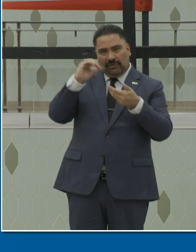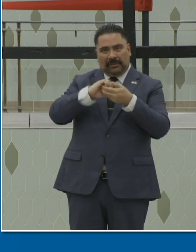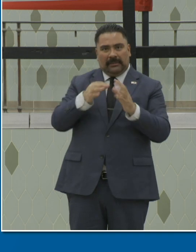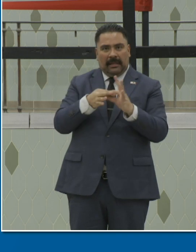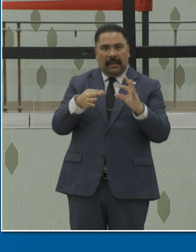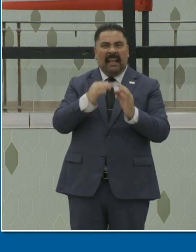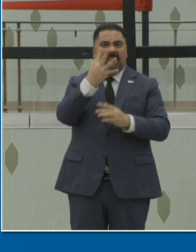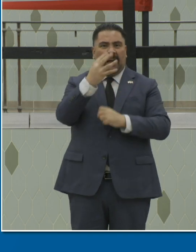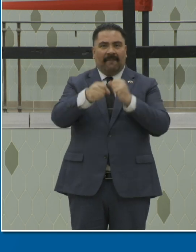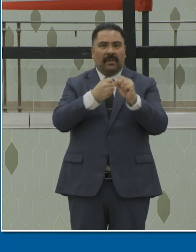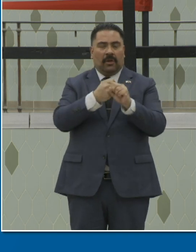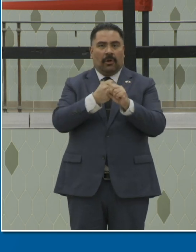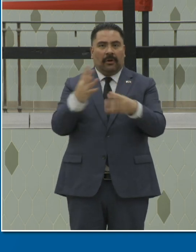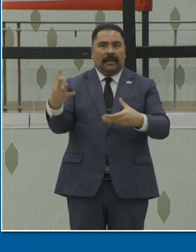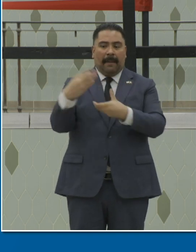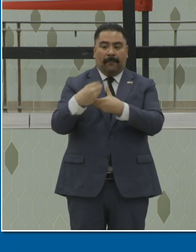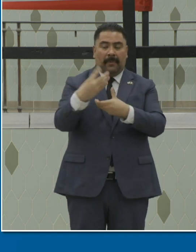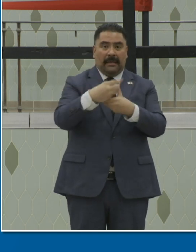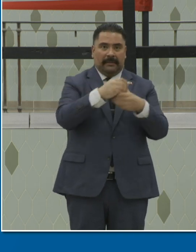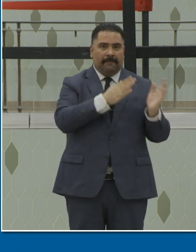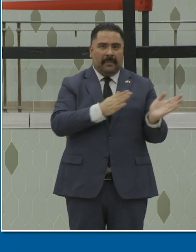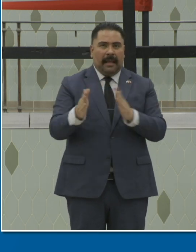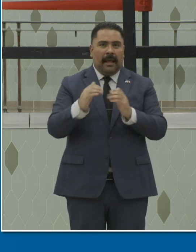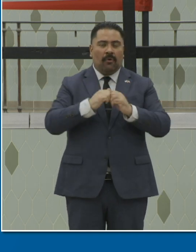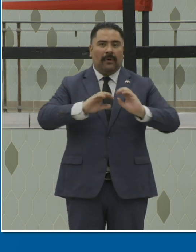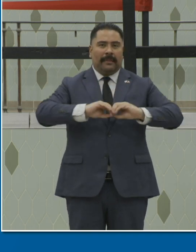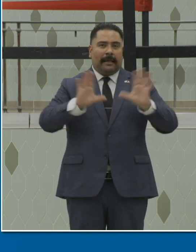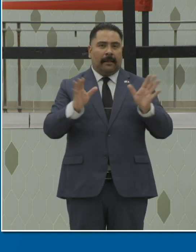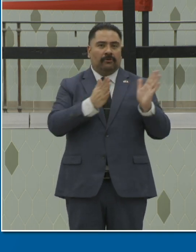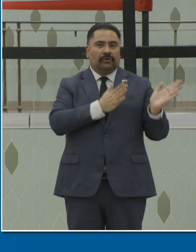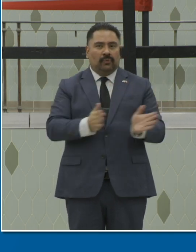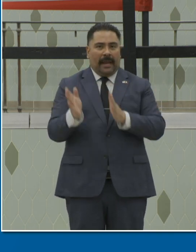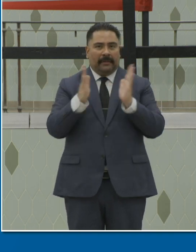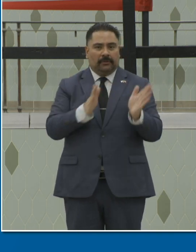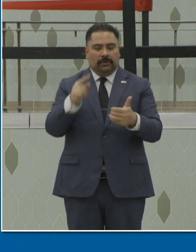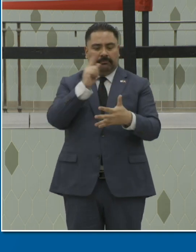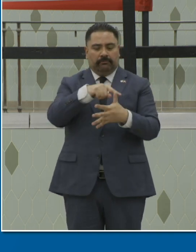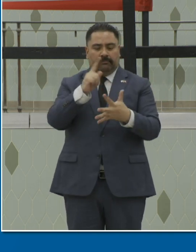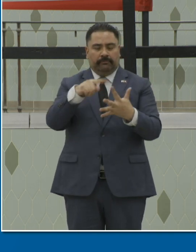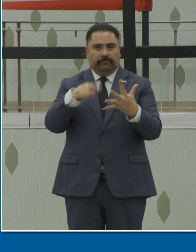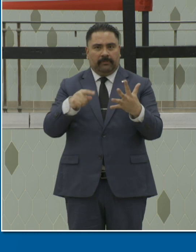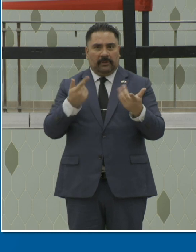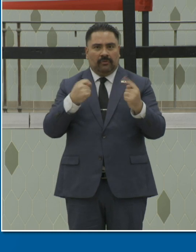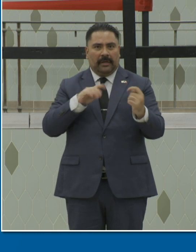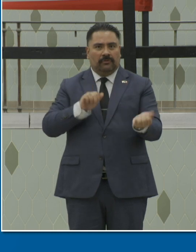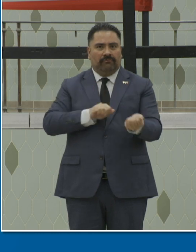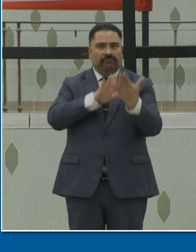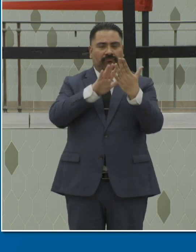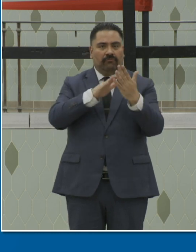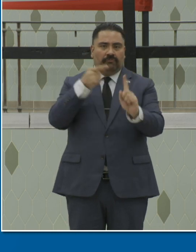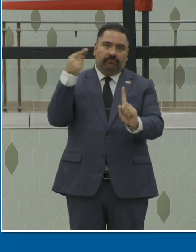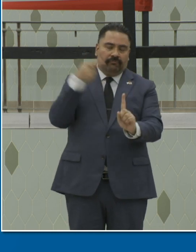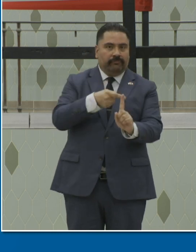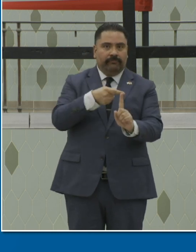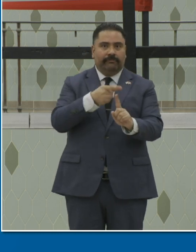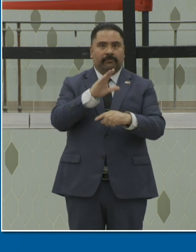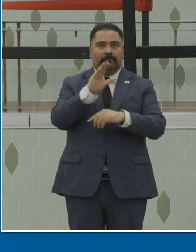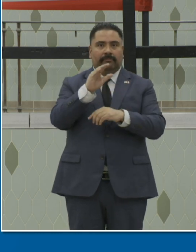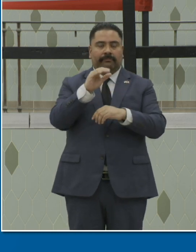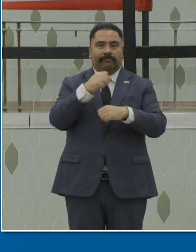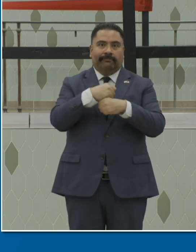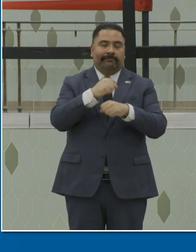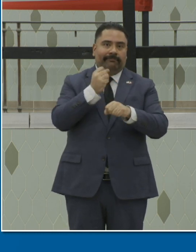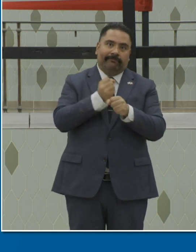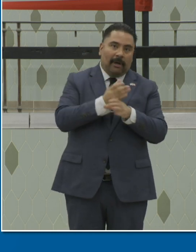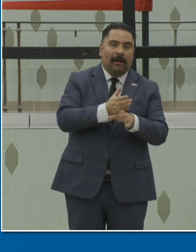development of a five-year comprehensive plan with clear strategies that get to the root causes of homelessness. In addressing